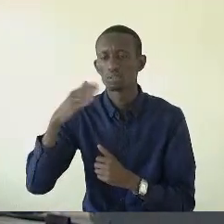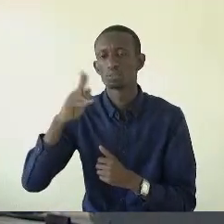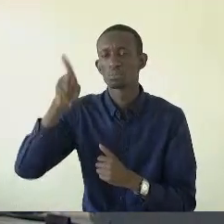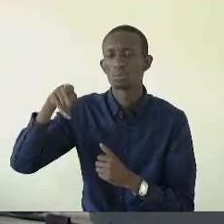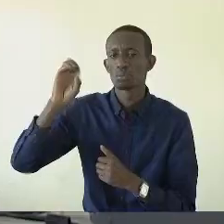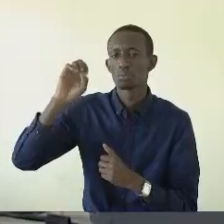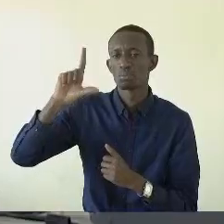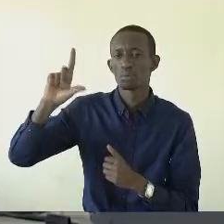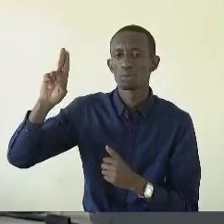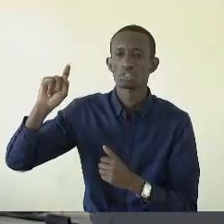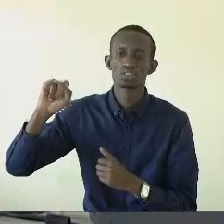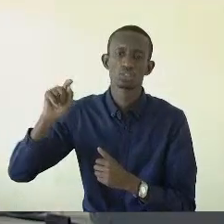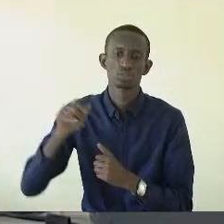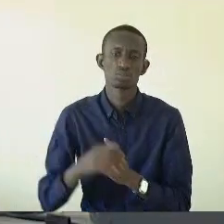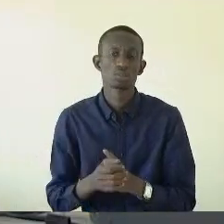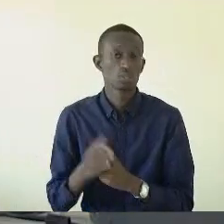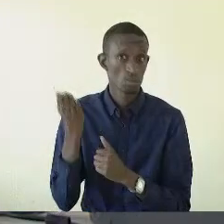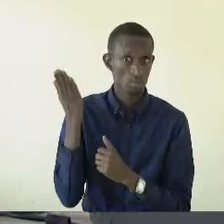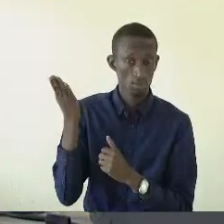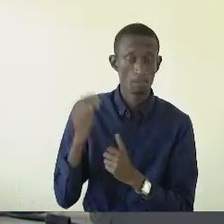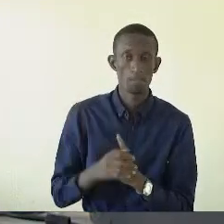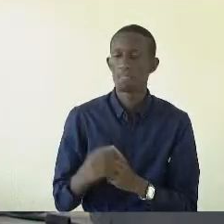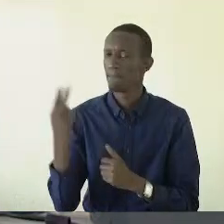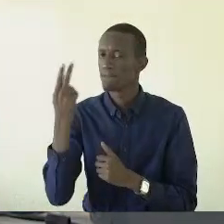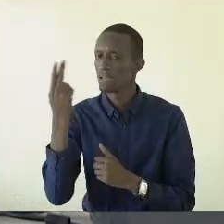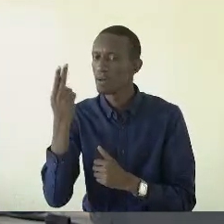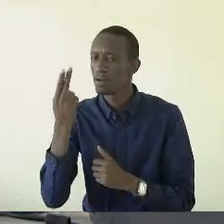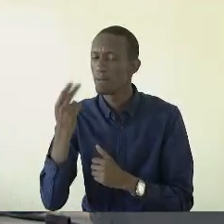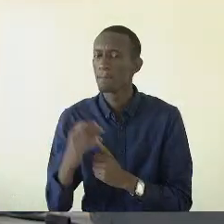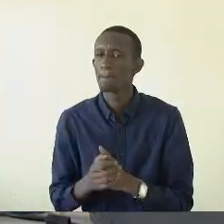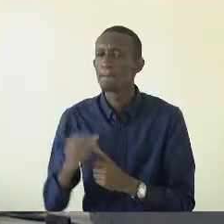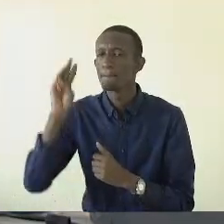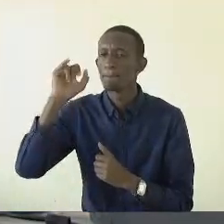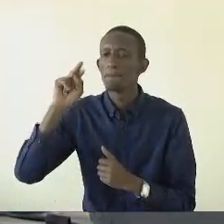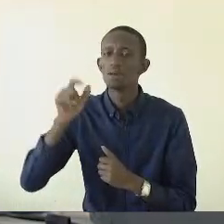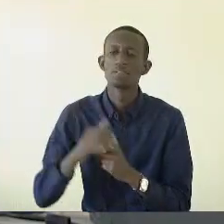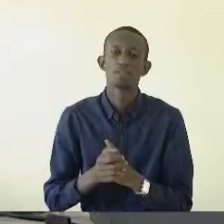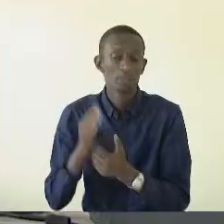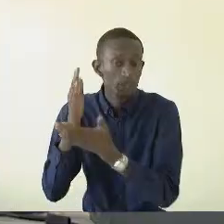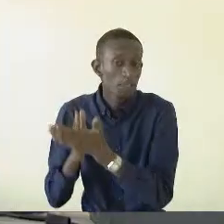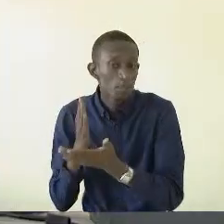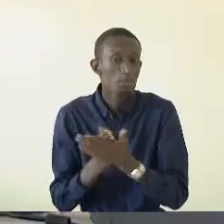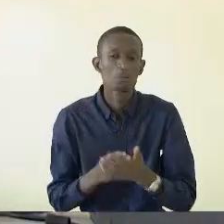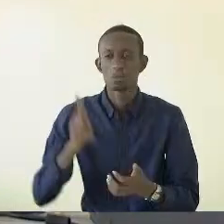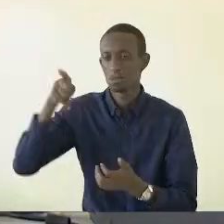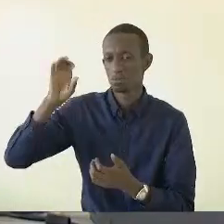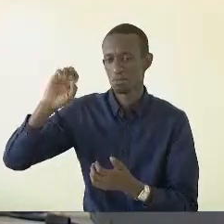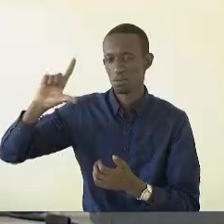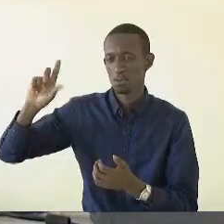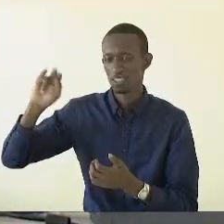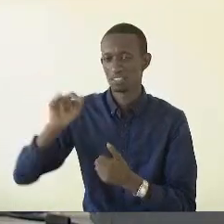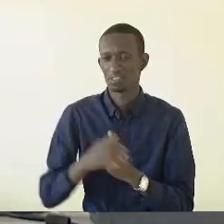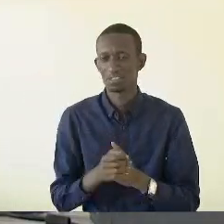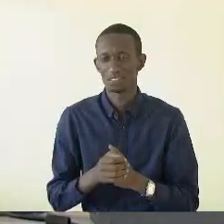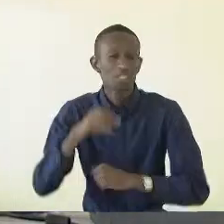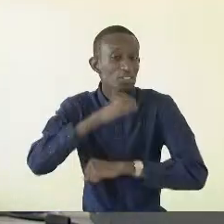self-pollination. These are two main types of pollination.